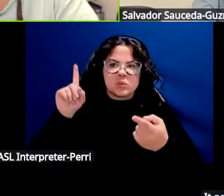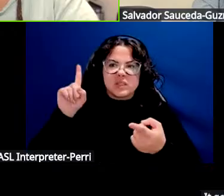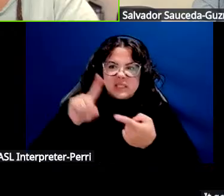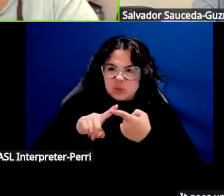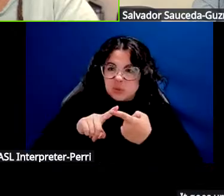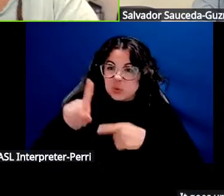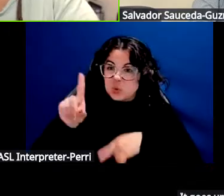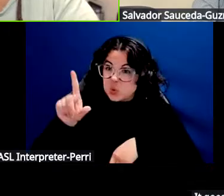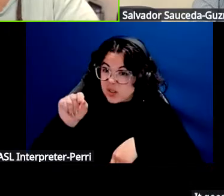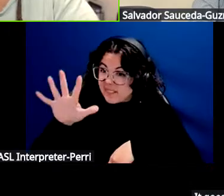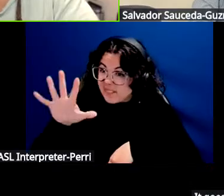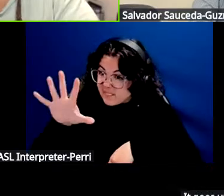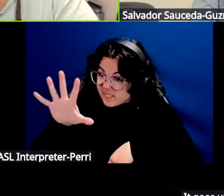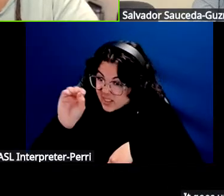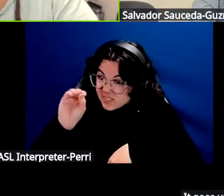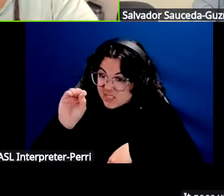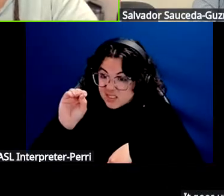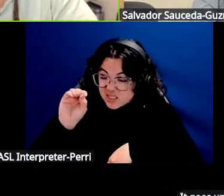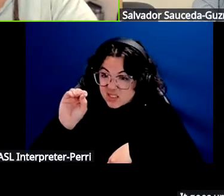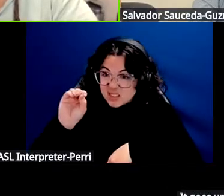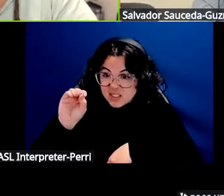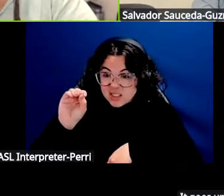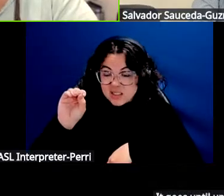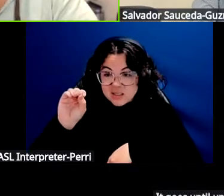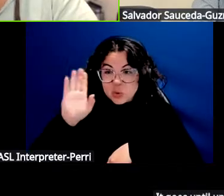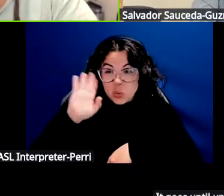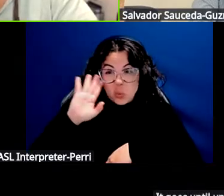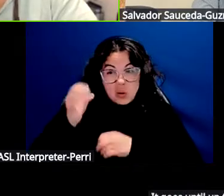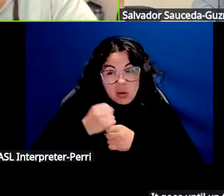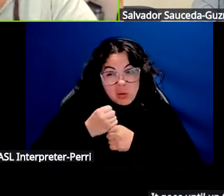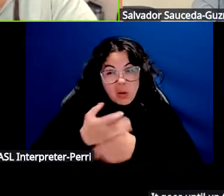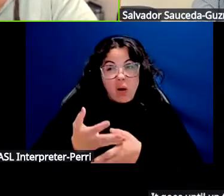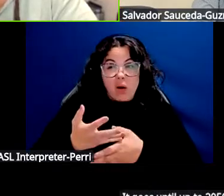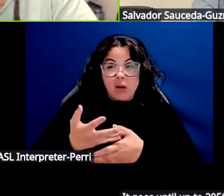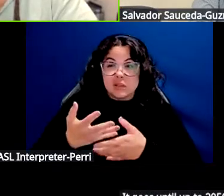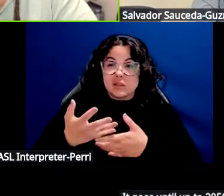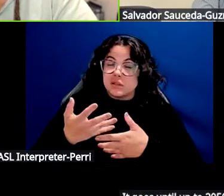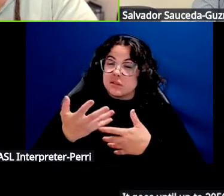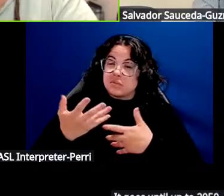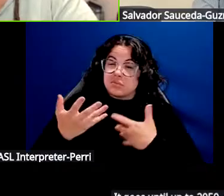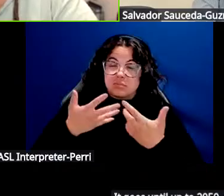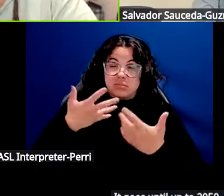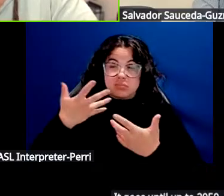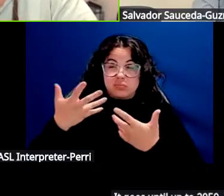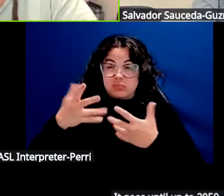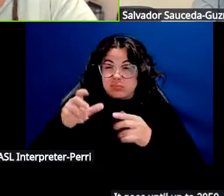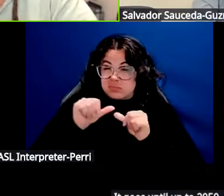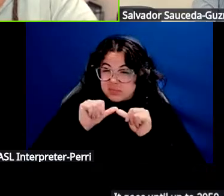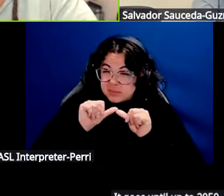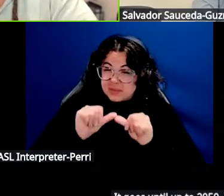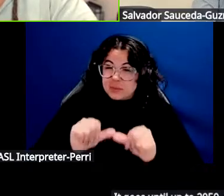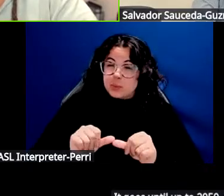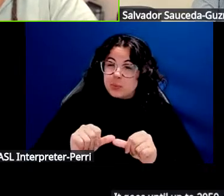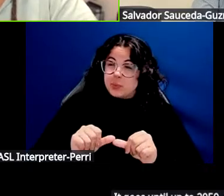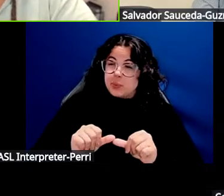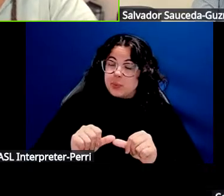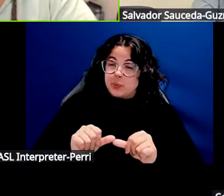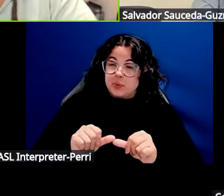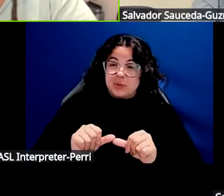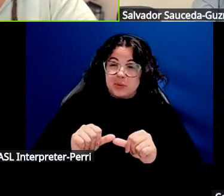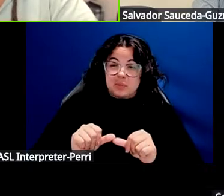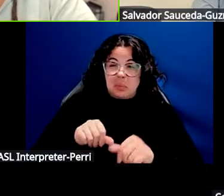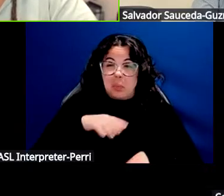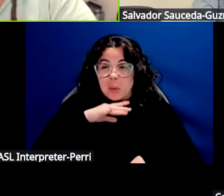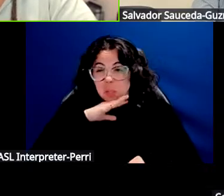2050. So it will have the city continue to pollute